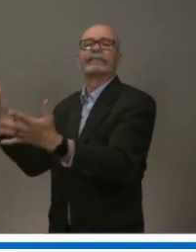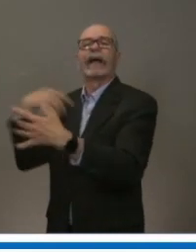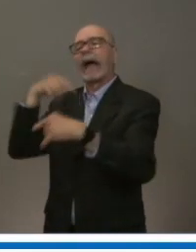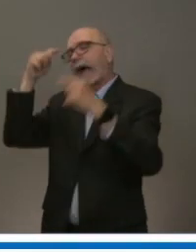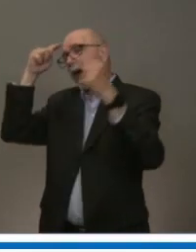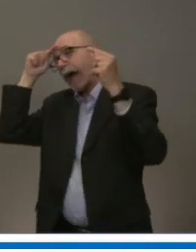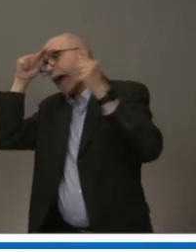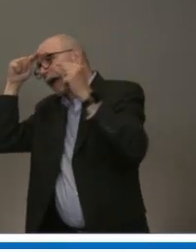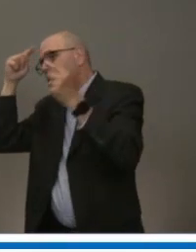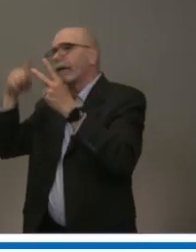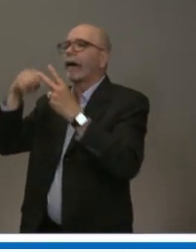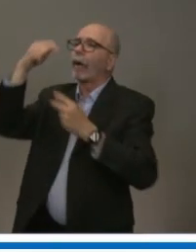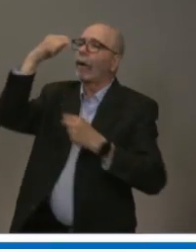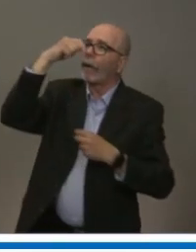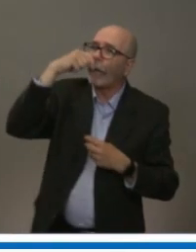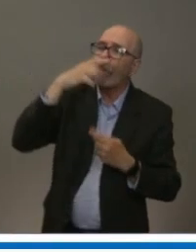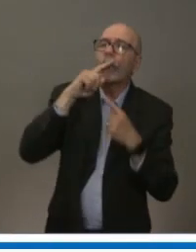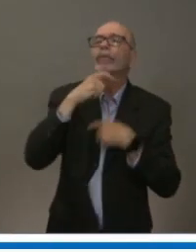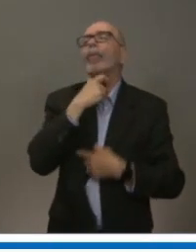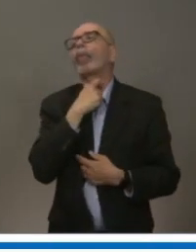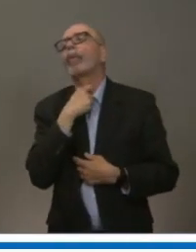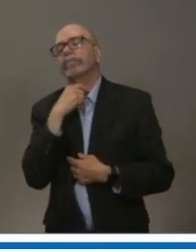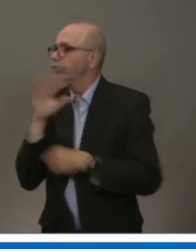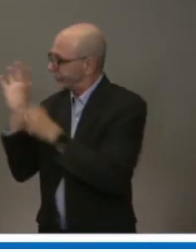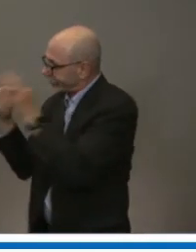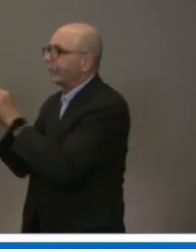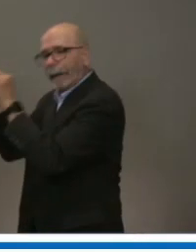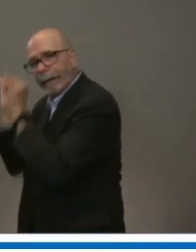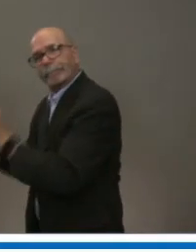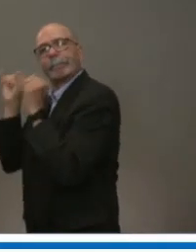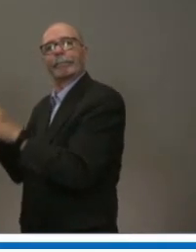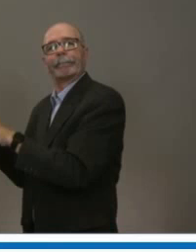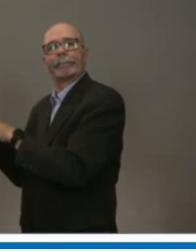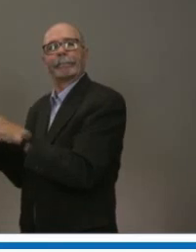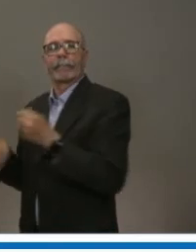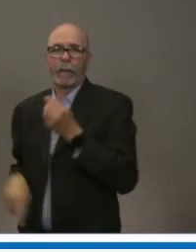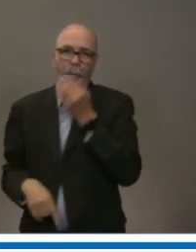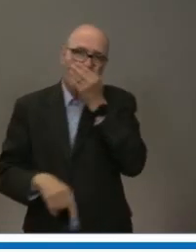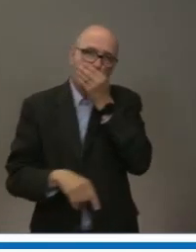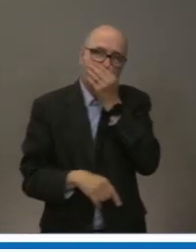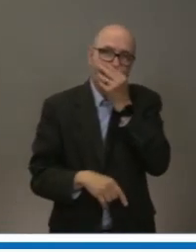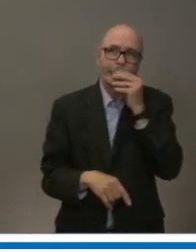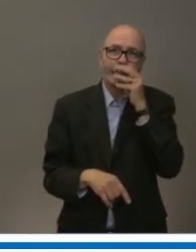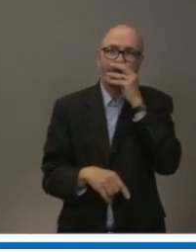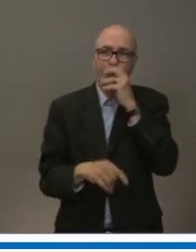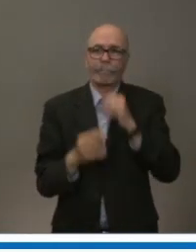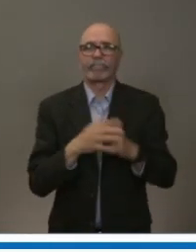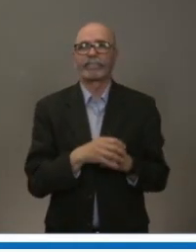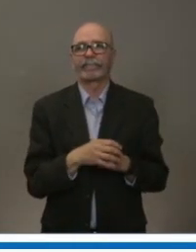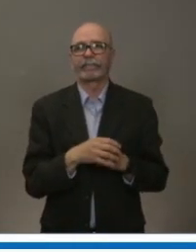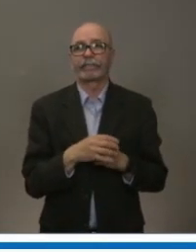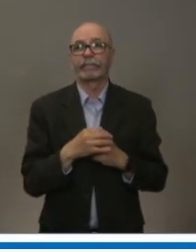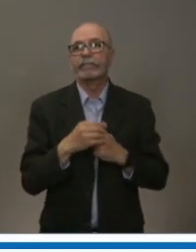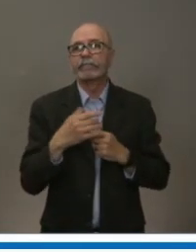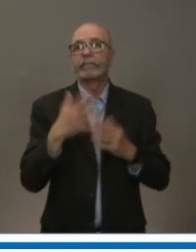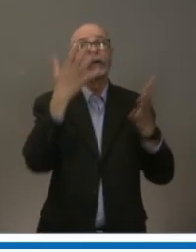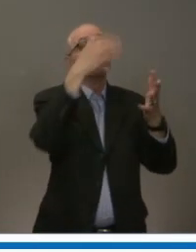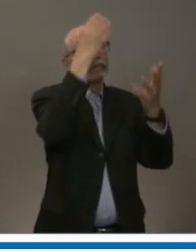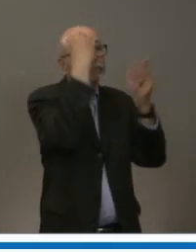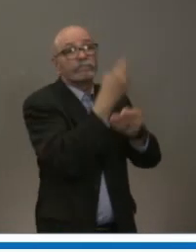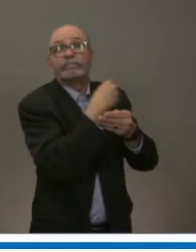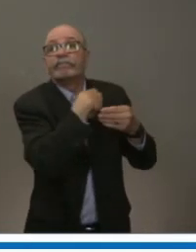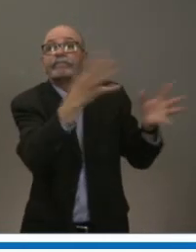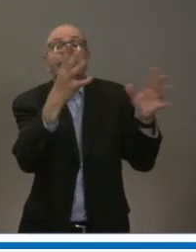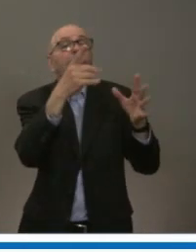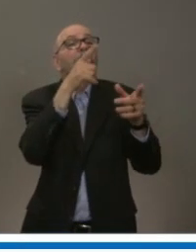that you're doing that you're sharing or possibly strategy that you're sharing with the rest of the region in terms of just what